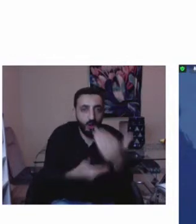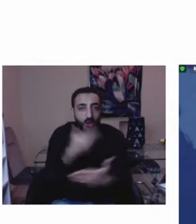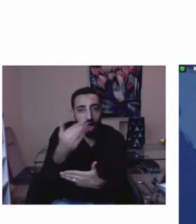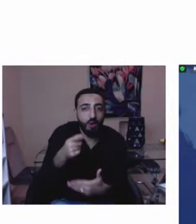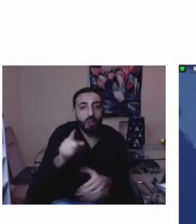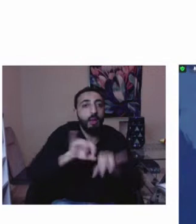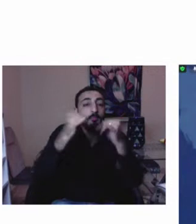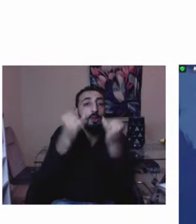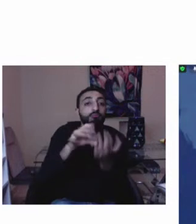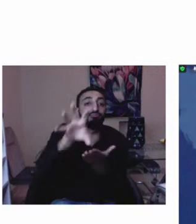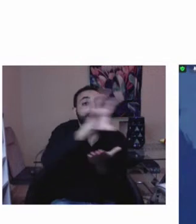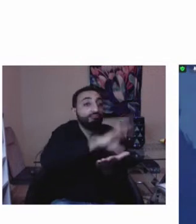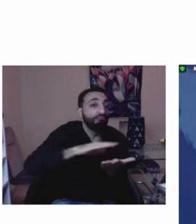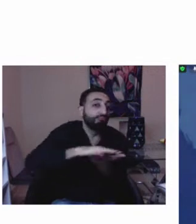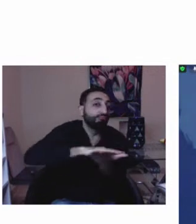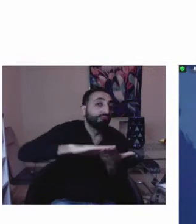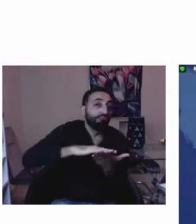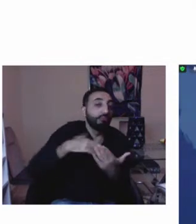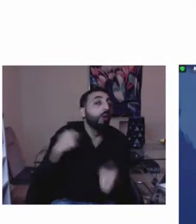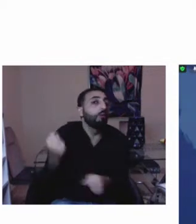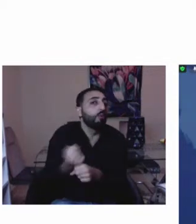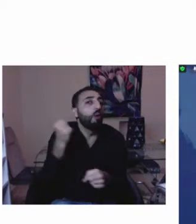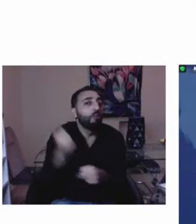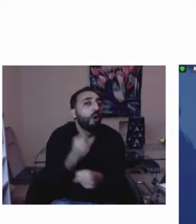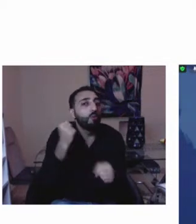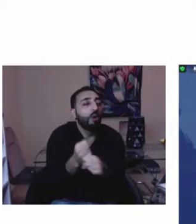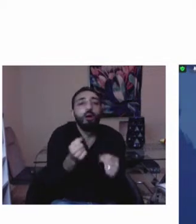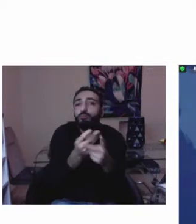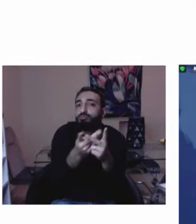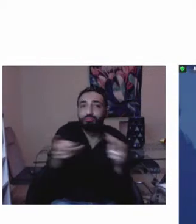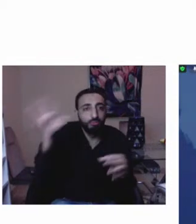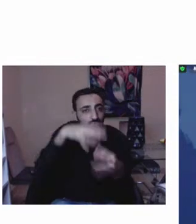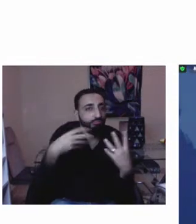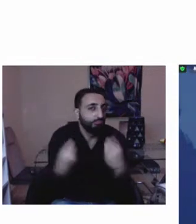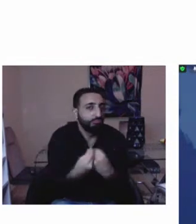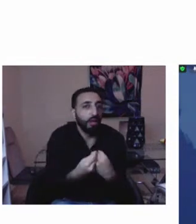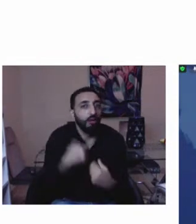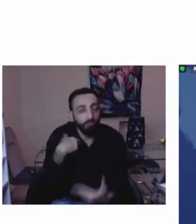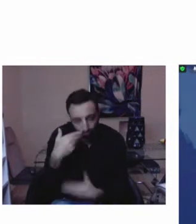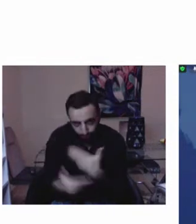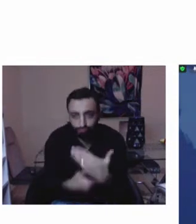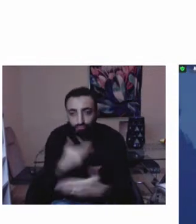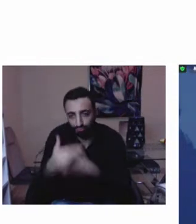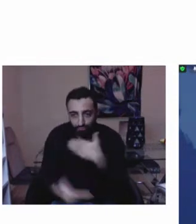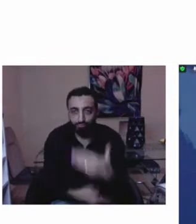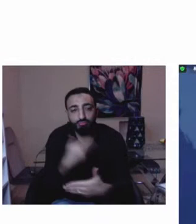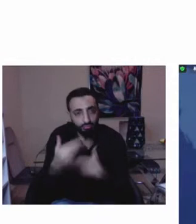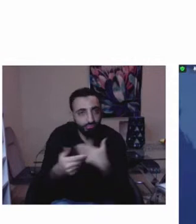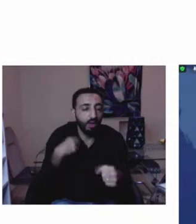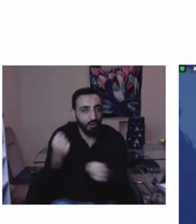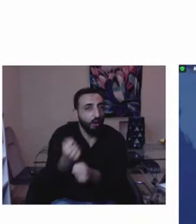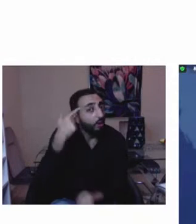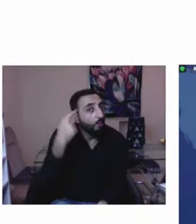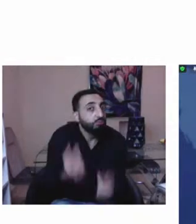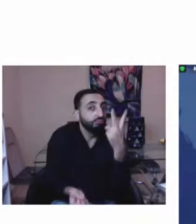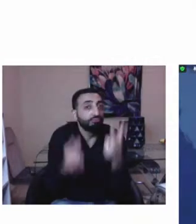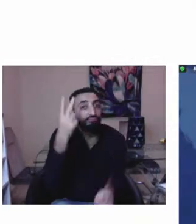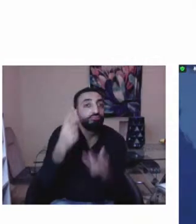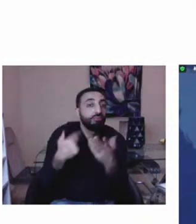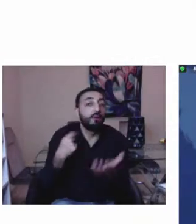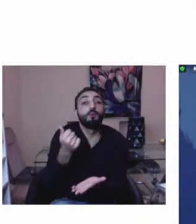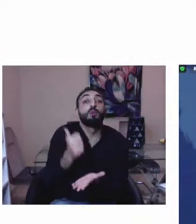do more to offer funding for meaningful participation. The Dag Hammarskjöld Foundation and